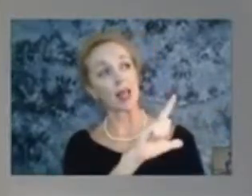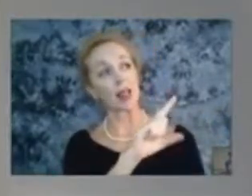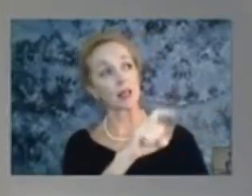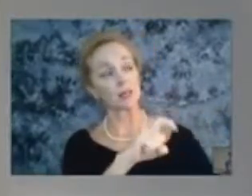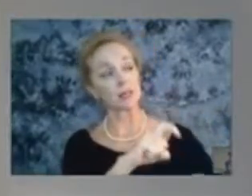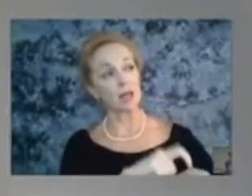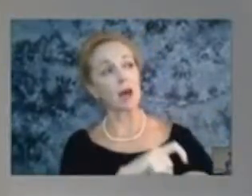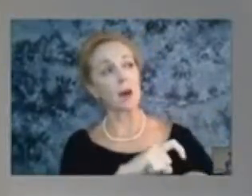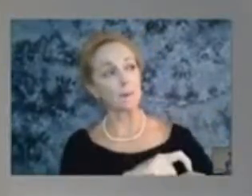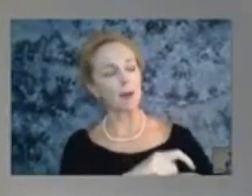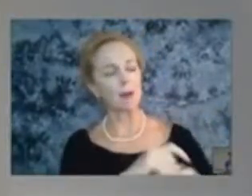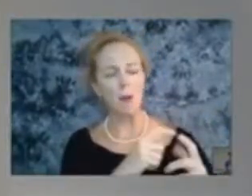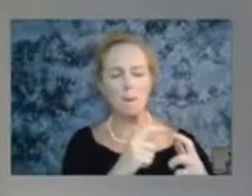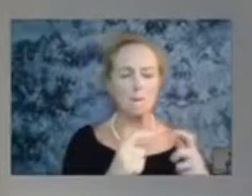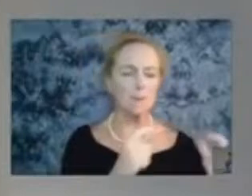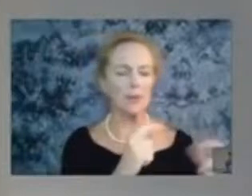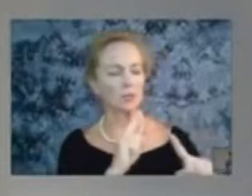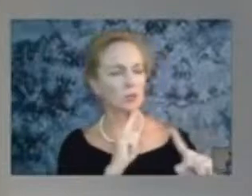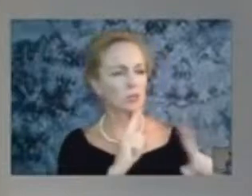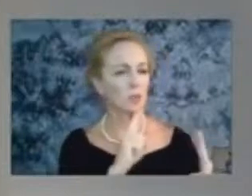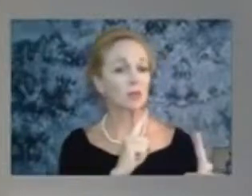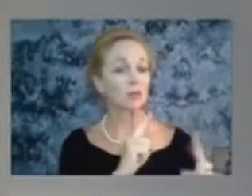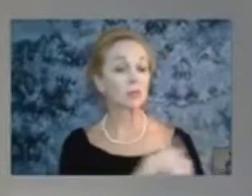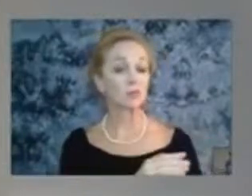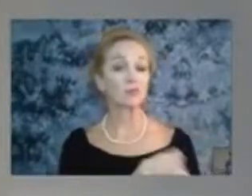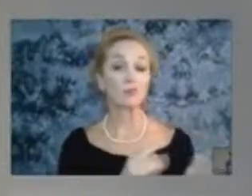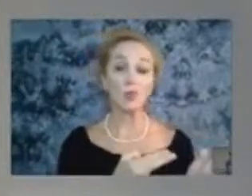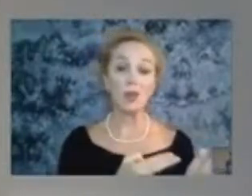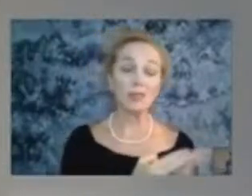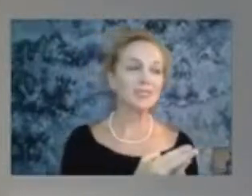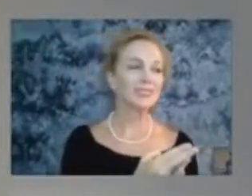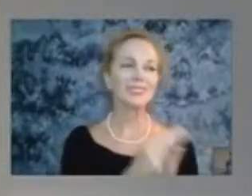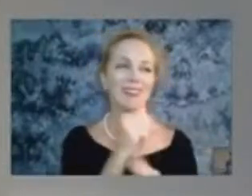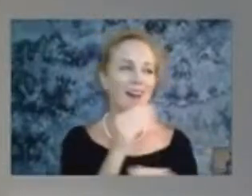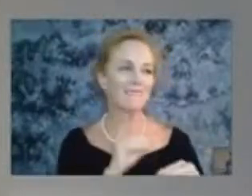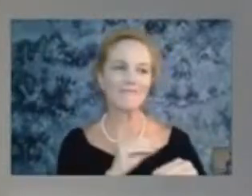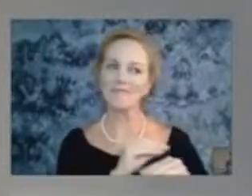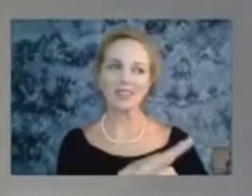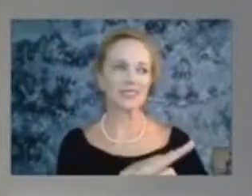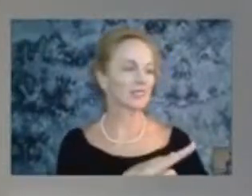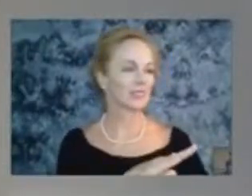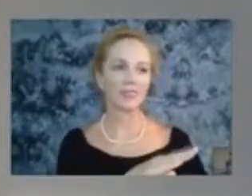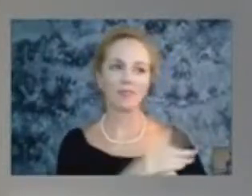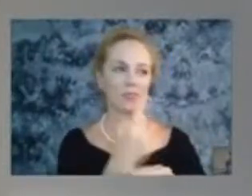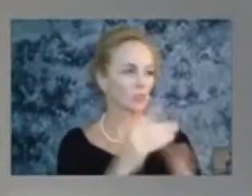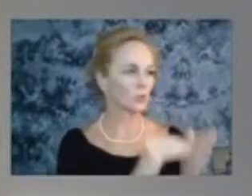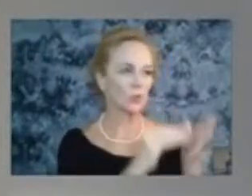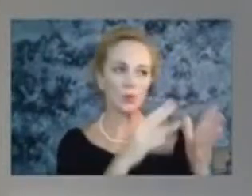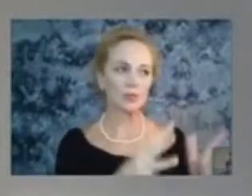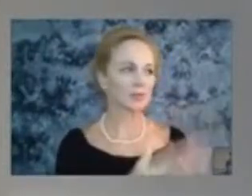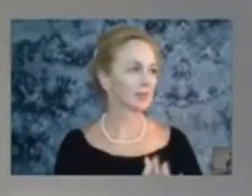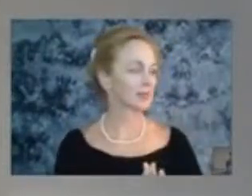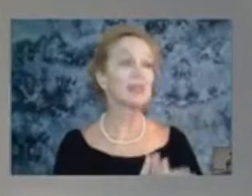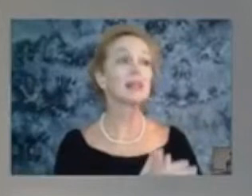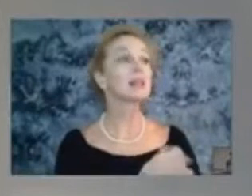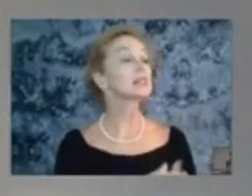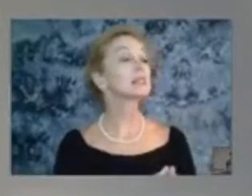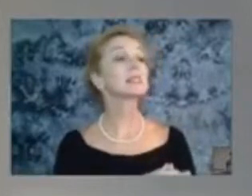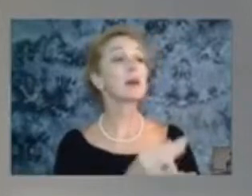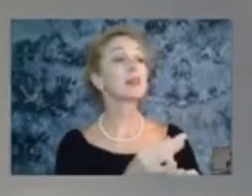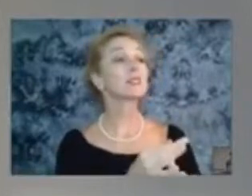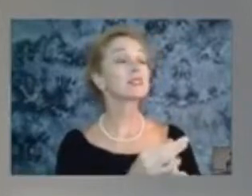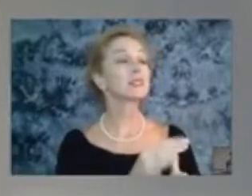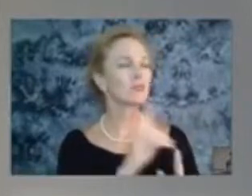massive response saying that, quite frankly, it's not effective for students. Especially, it's a little